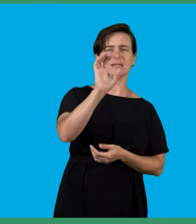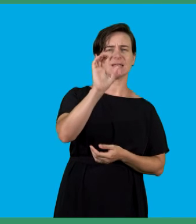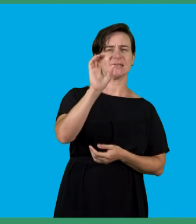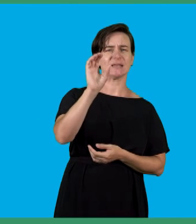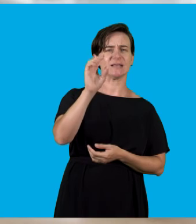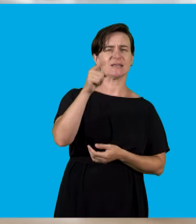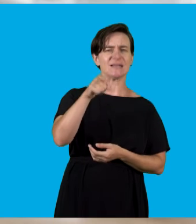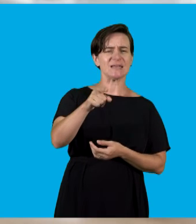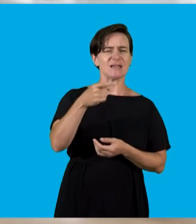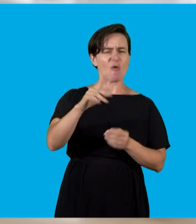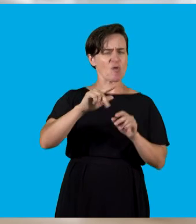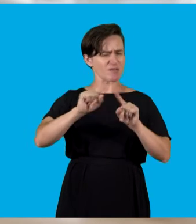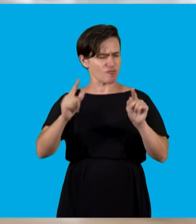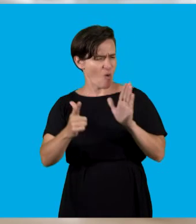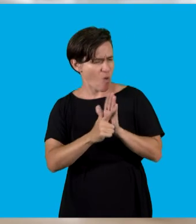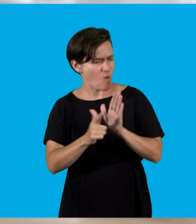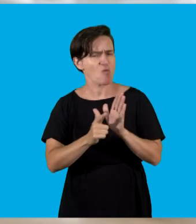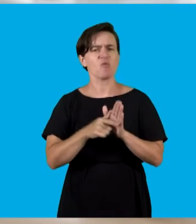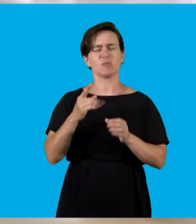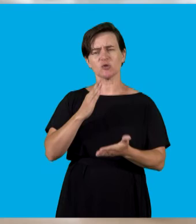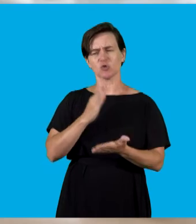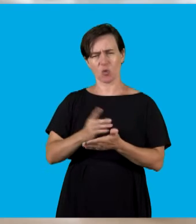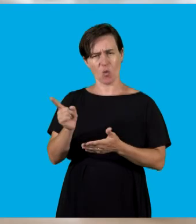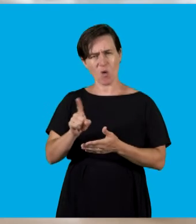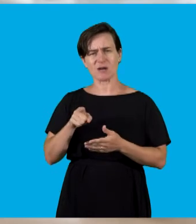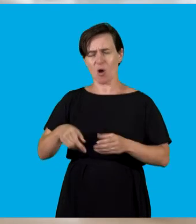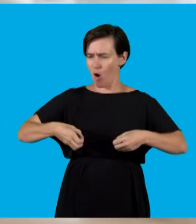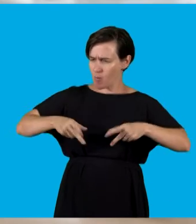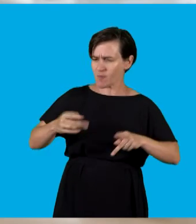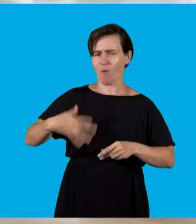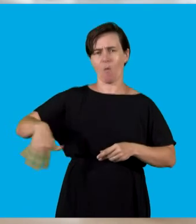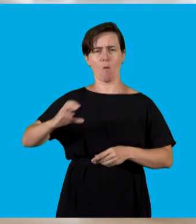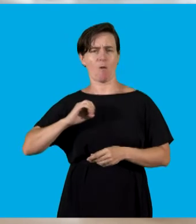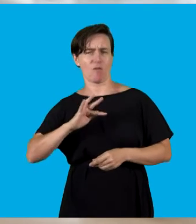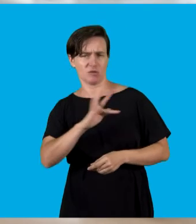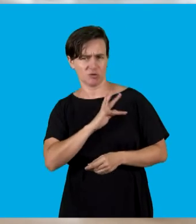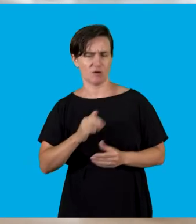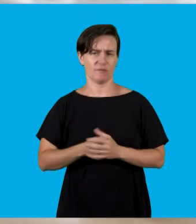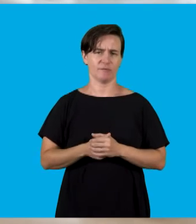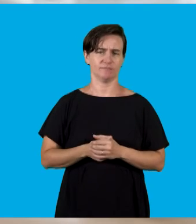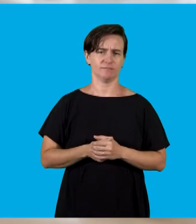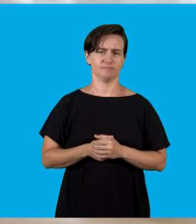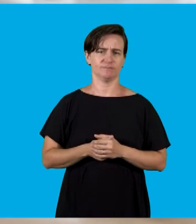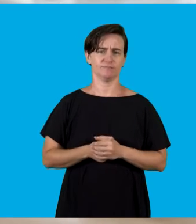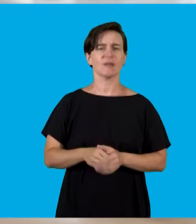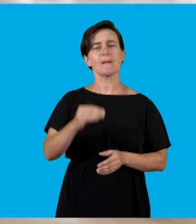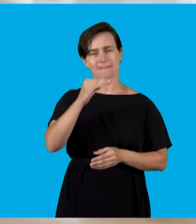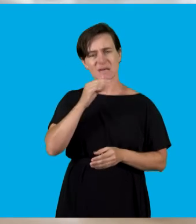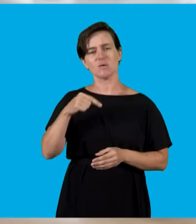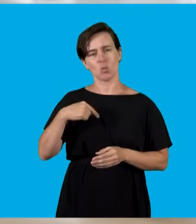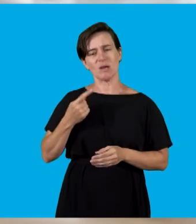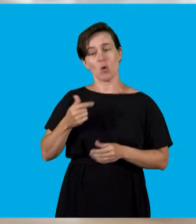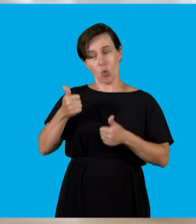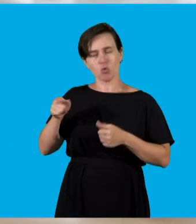BCEA, making sure that we promote equal opportunities for all workers in our workplace. By so doing, we are treating them in